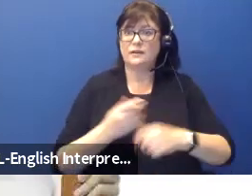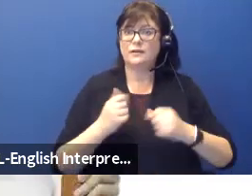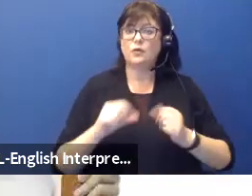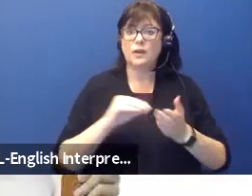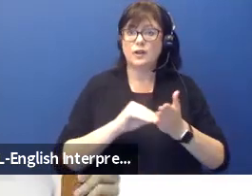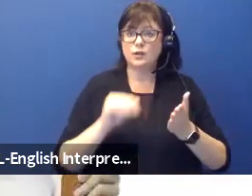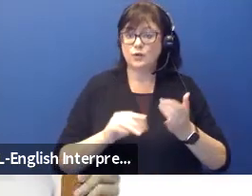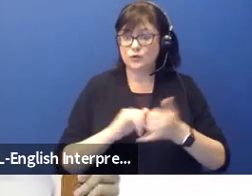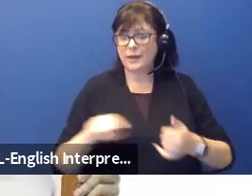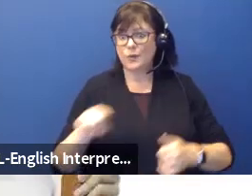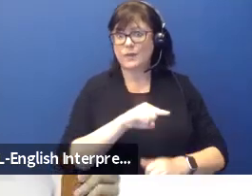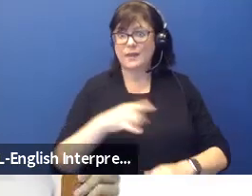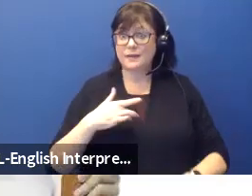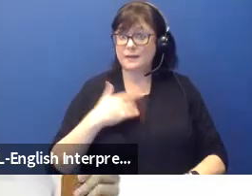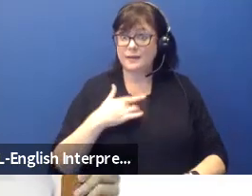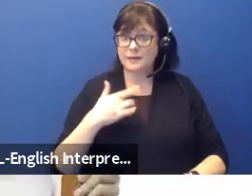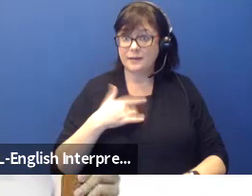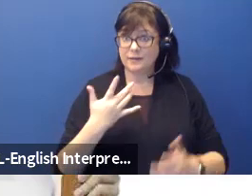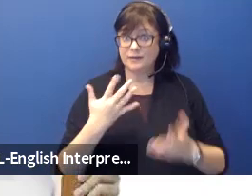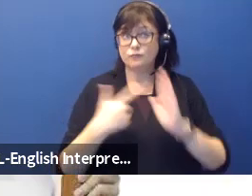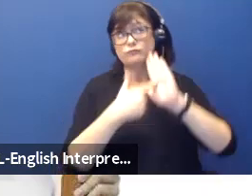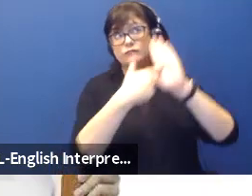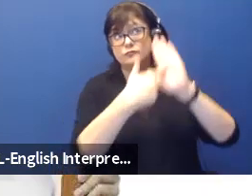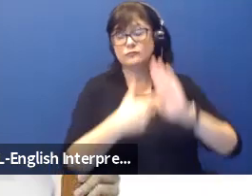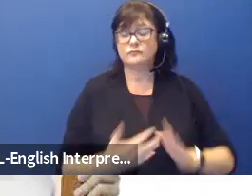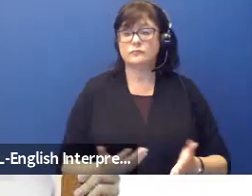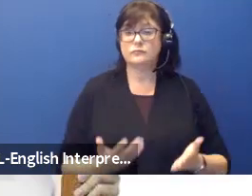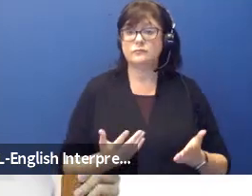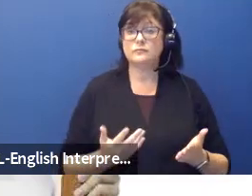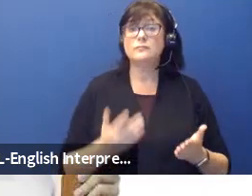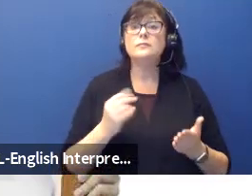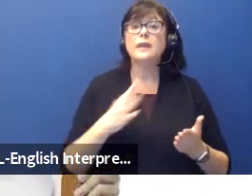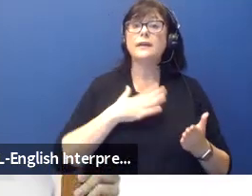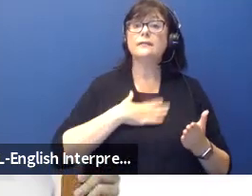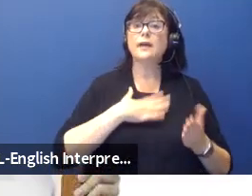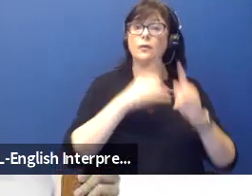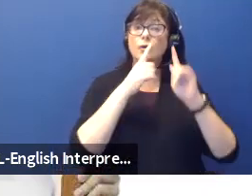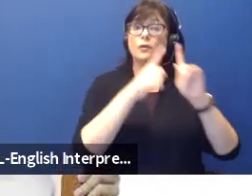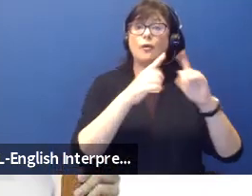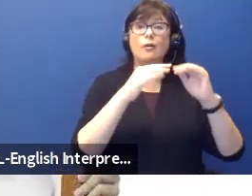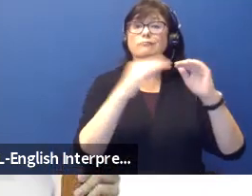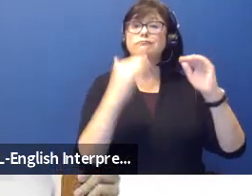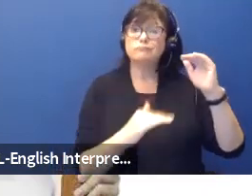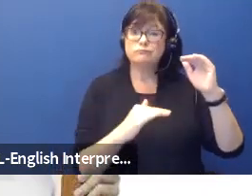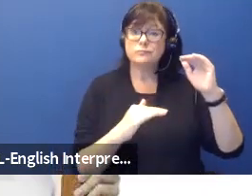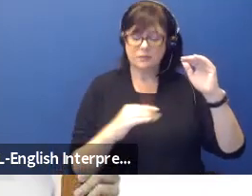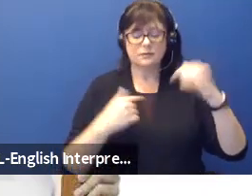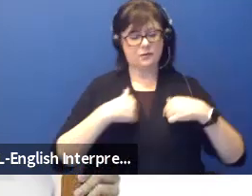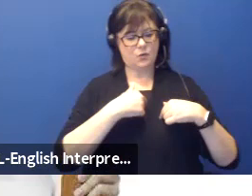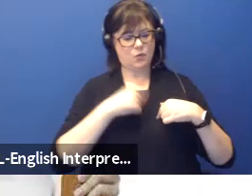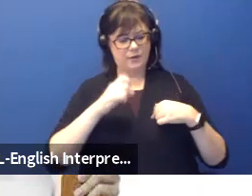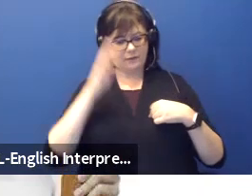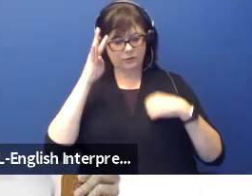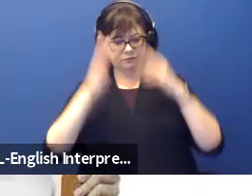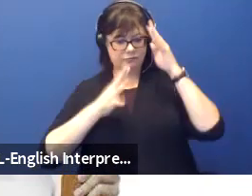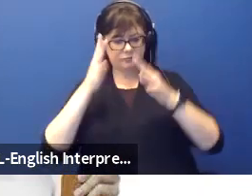meeting the measure, you know, it is in those reports, we do have to provide strategies as to how we're going to improve. So that's a good point,